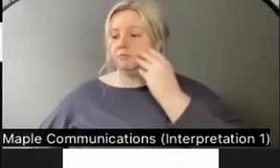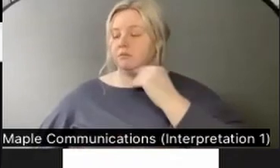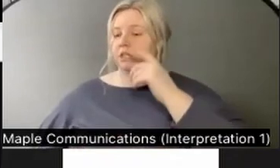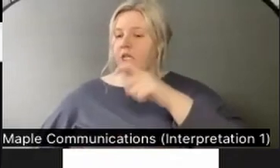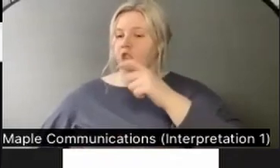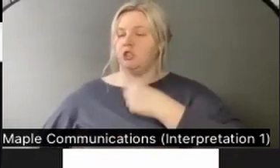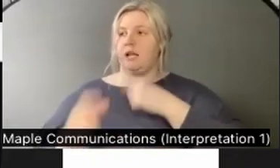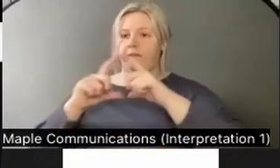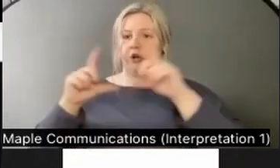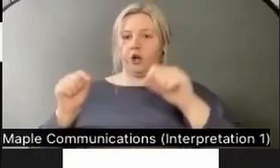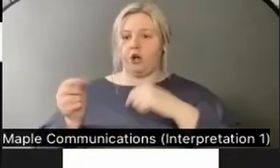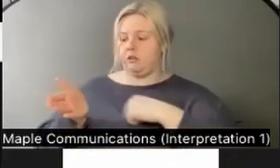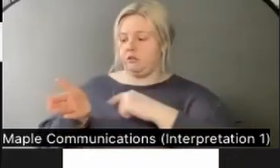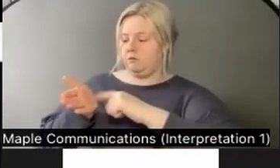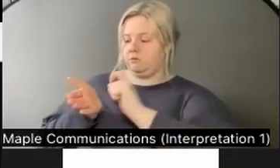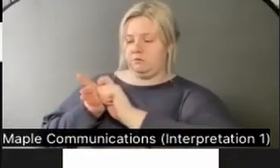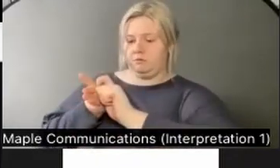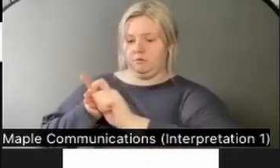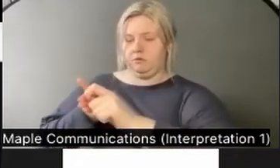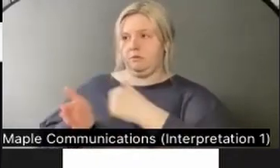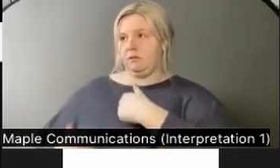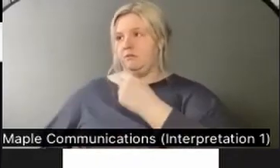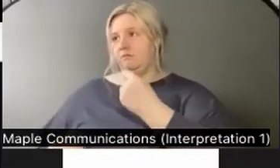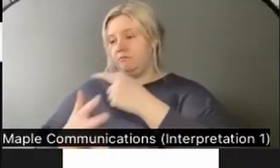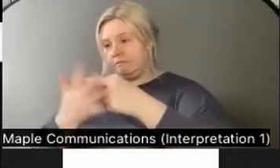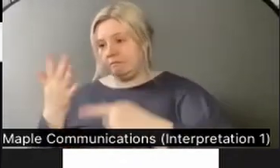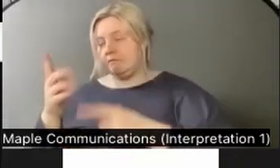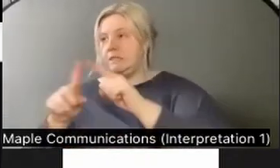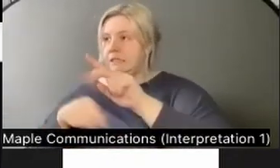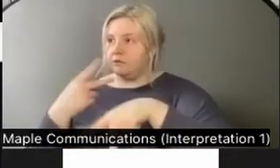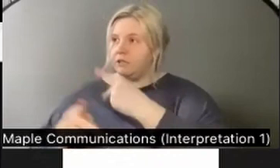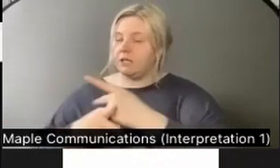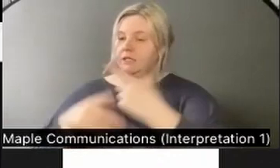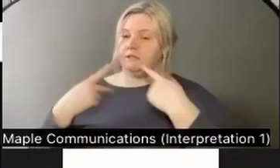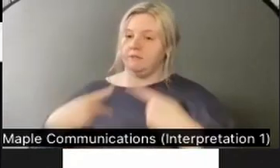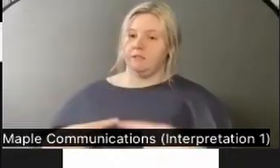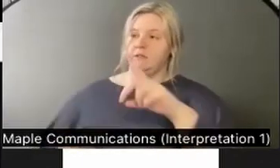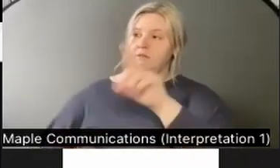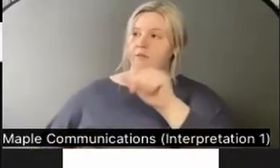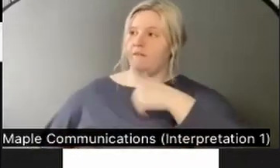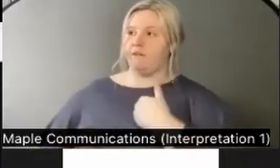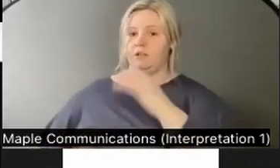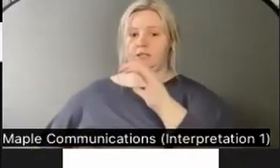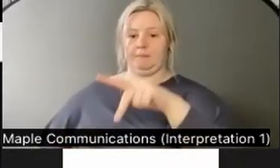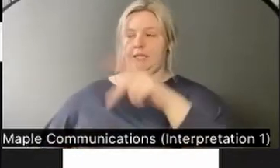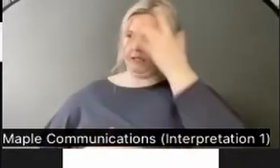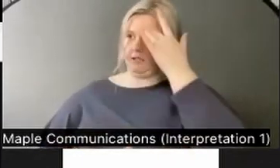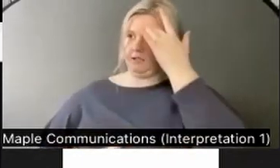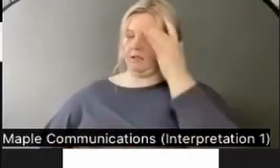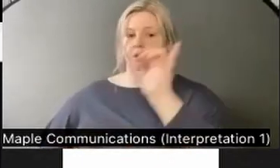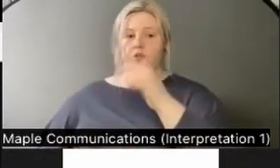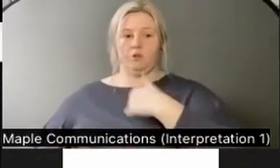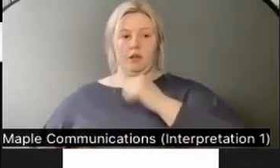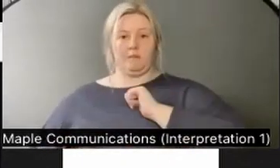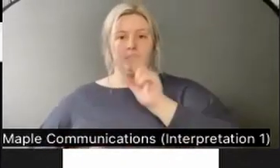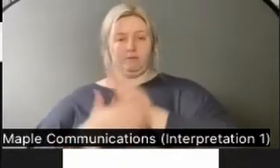that says, "I have multiple physical disabilities caused by cerebral palsy. I am also a university